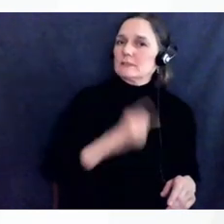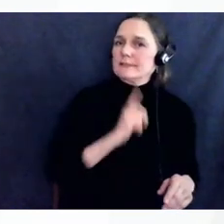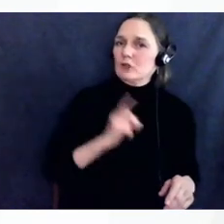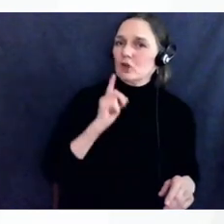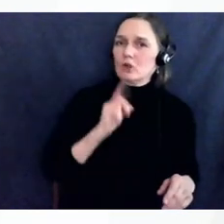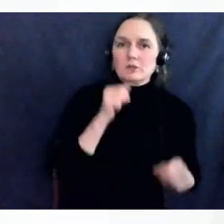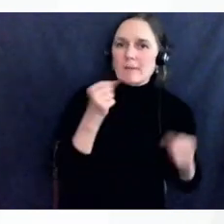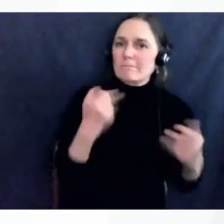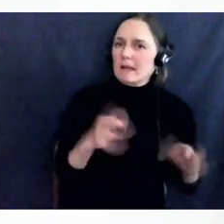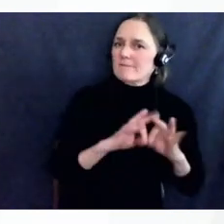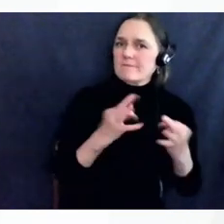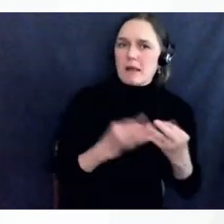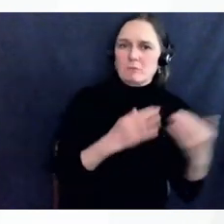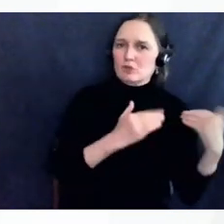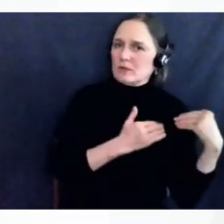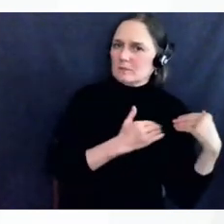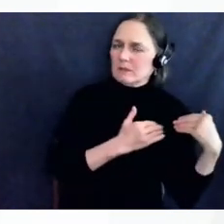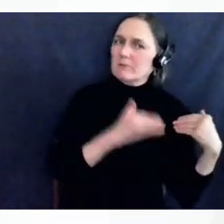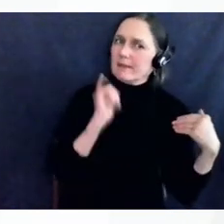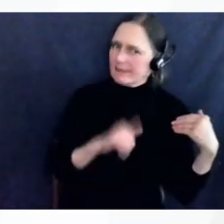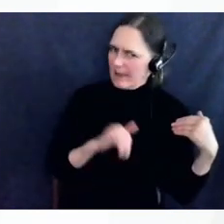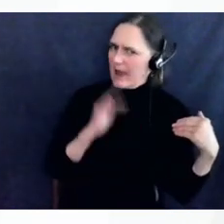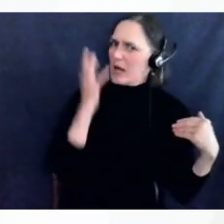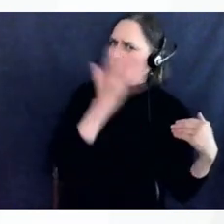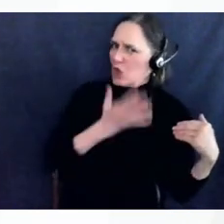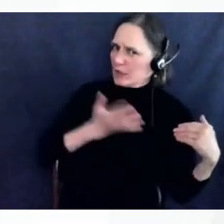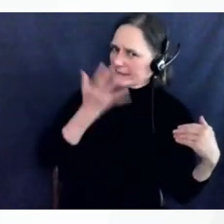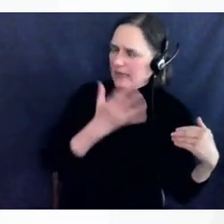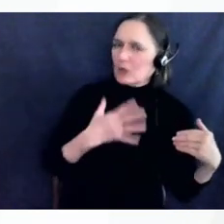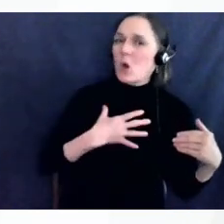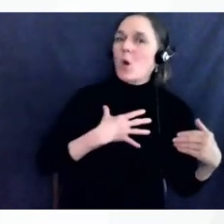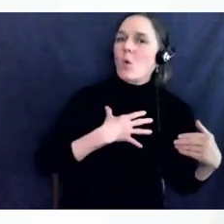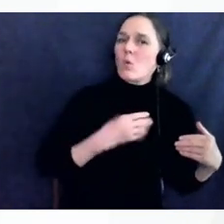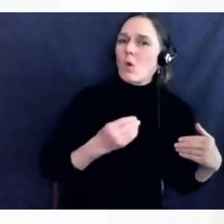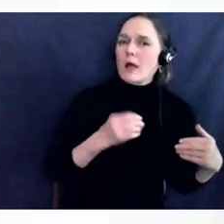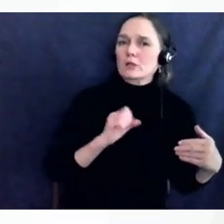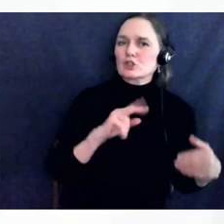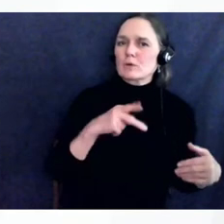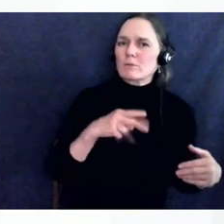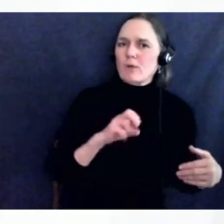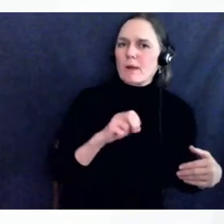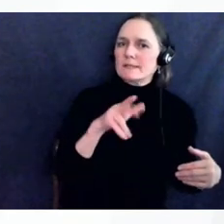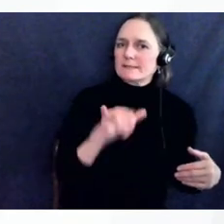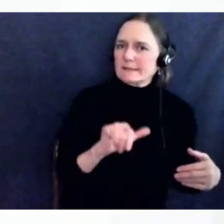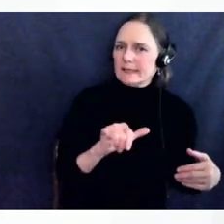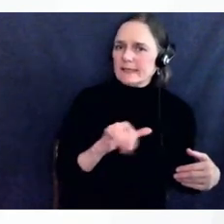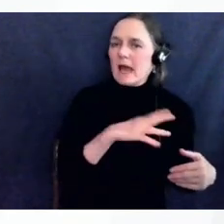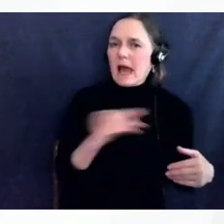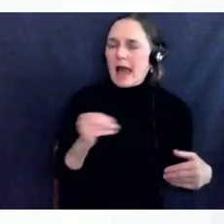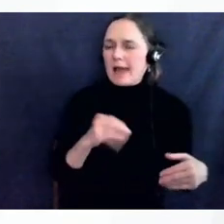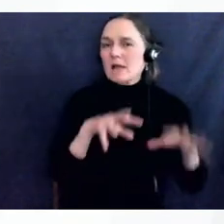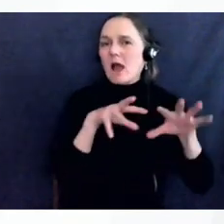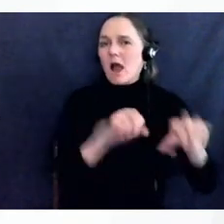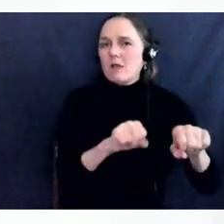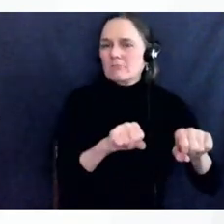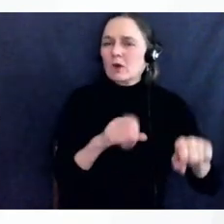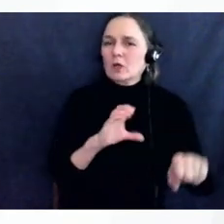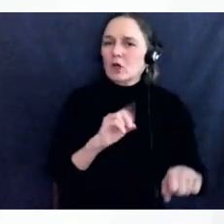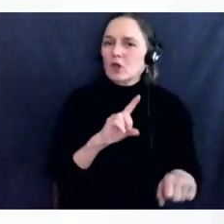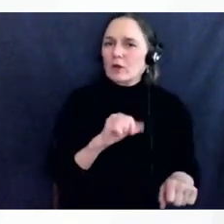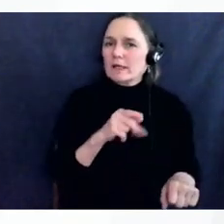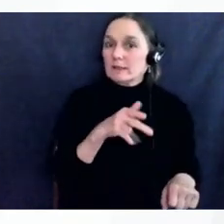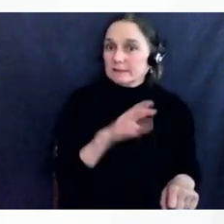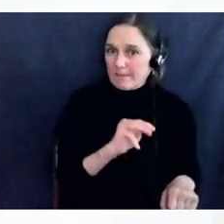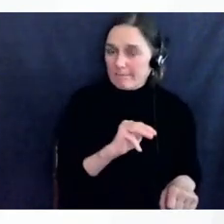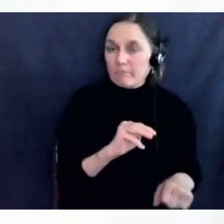white supremacy and colonialism. But on the other hand, our public universities also inspire us